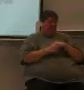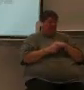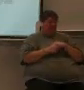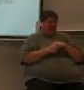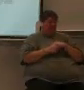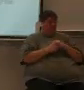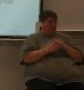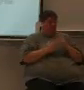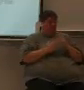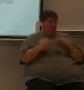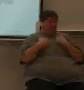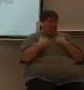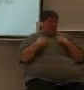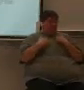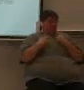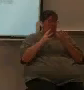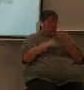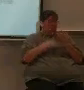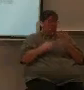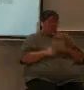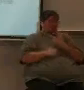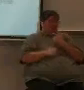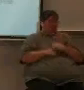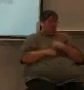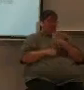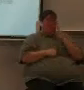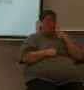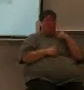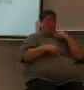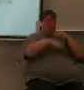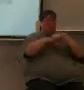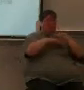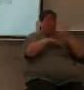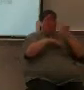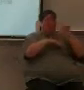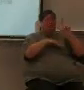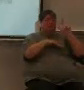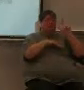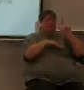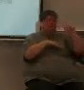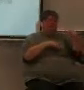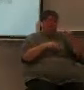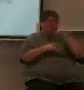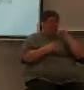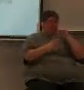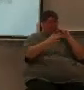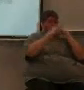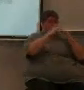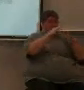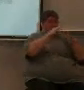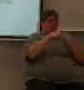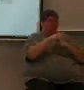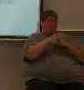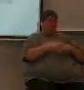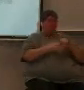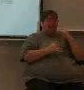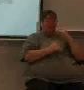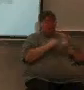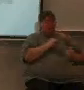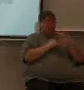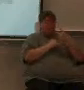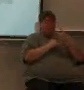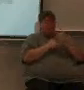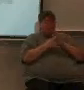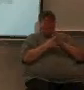road that were not predicted. And then the last one is related to organisms in their